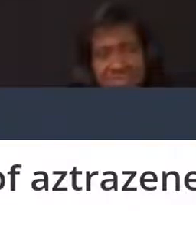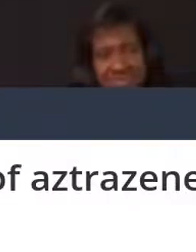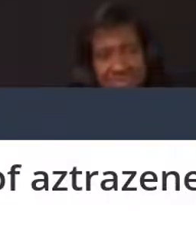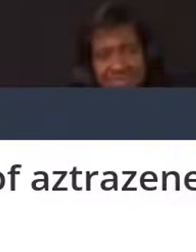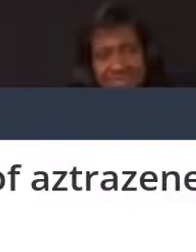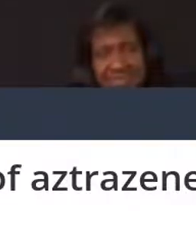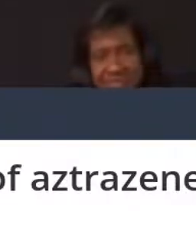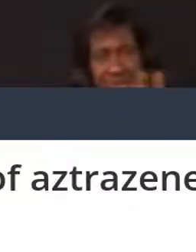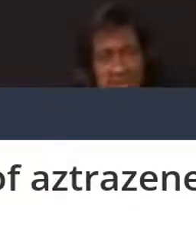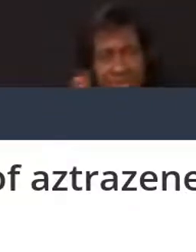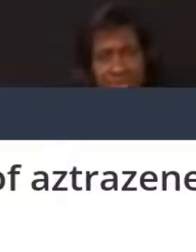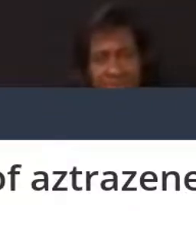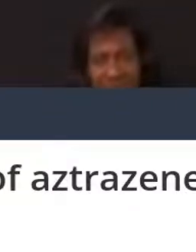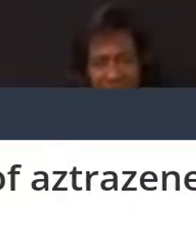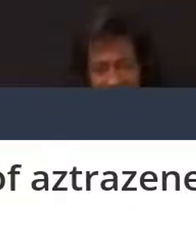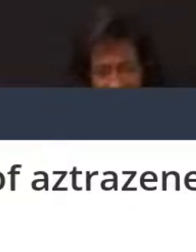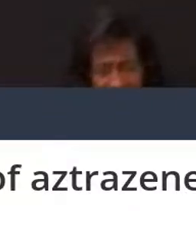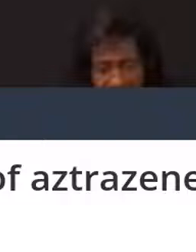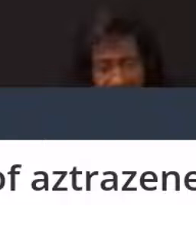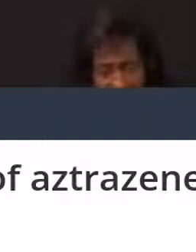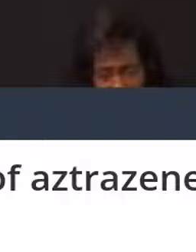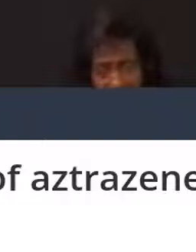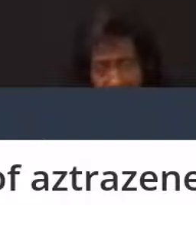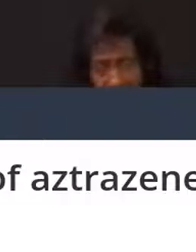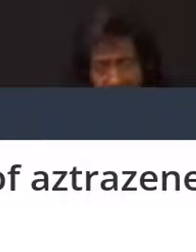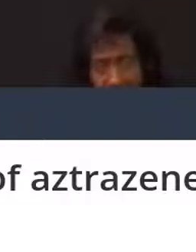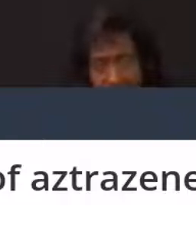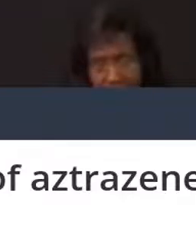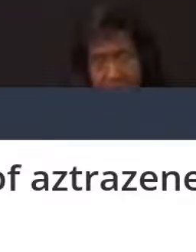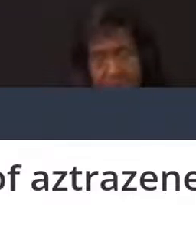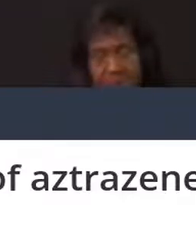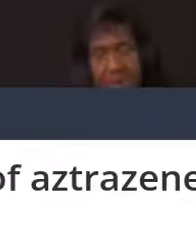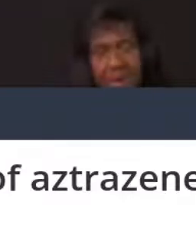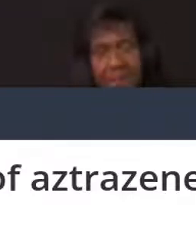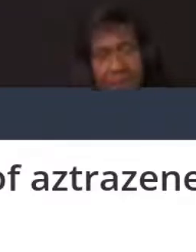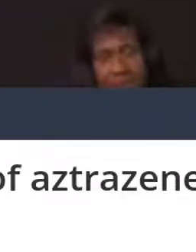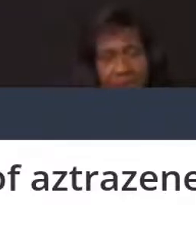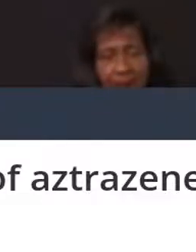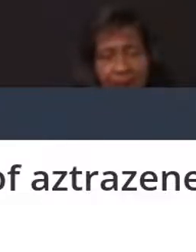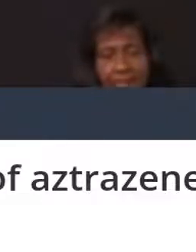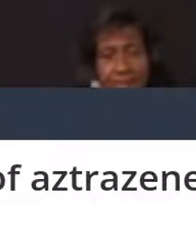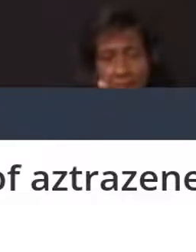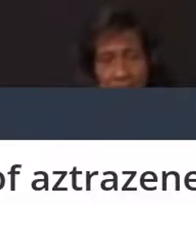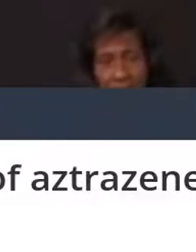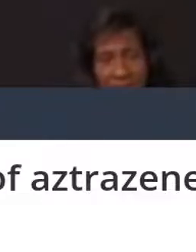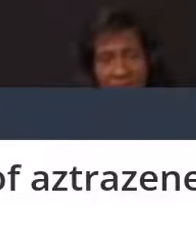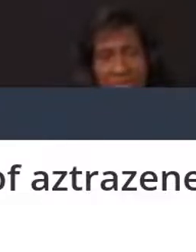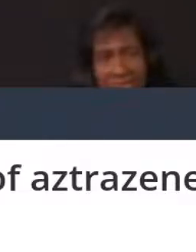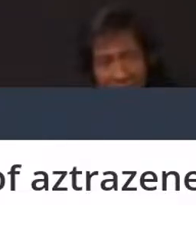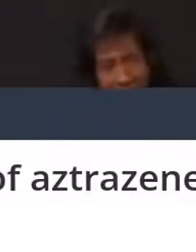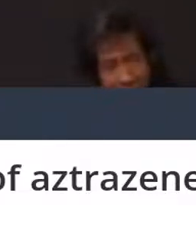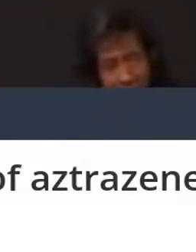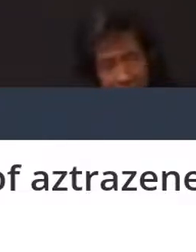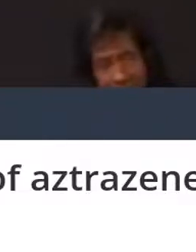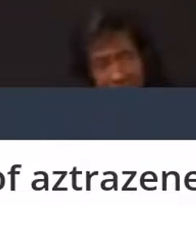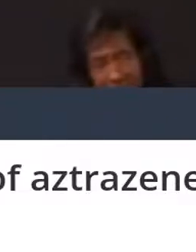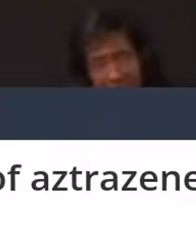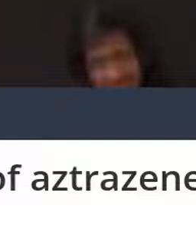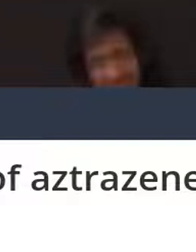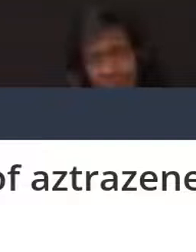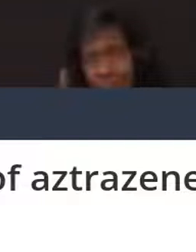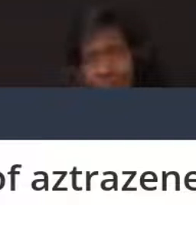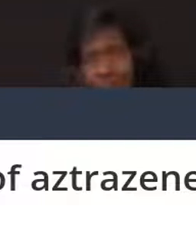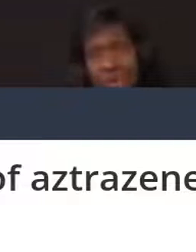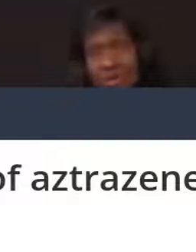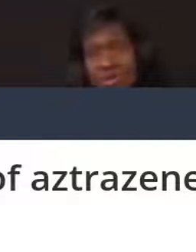amongst students in particular, our unvaccinated population. I know that